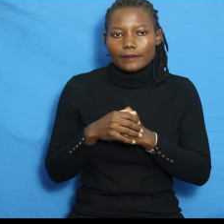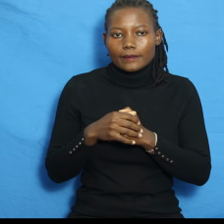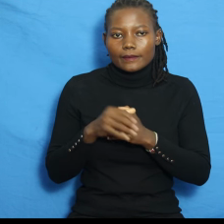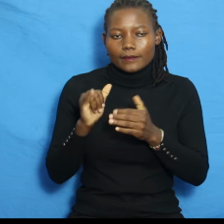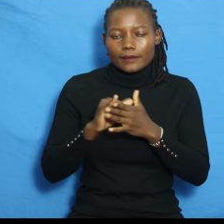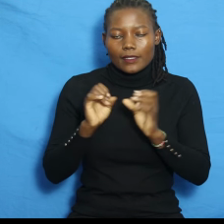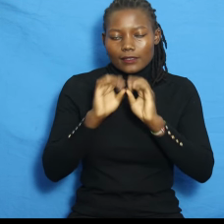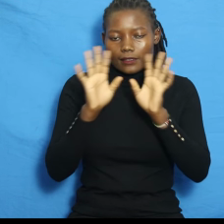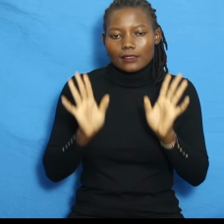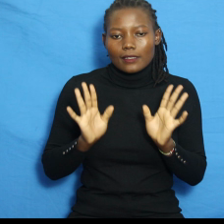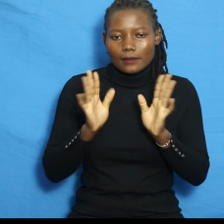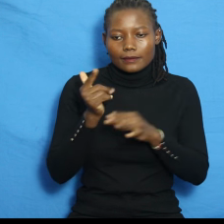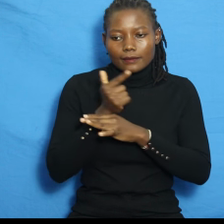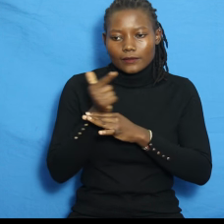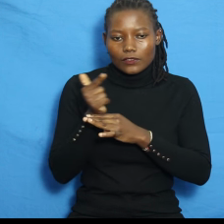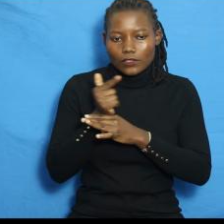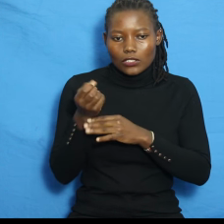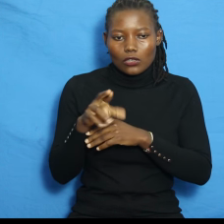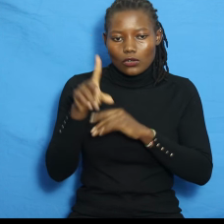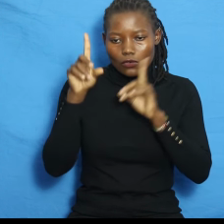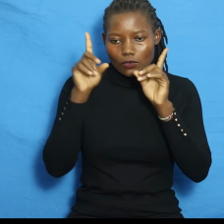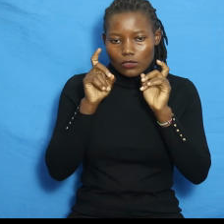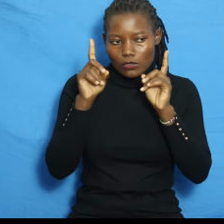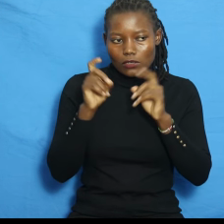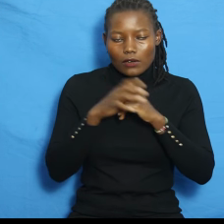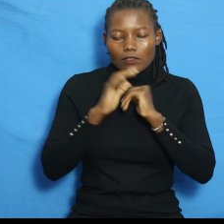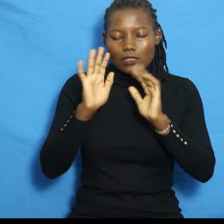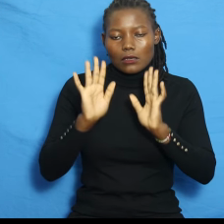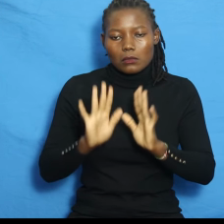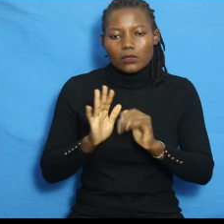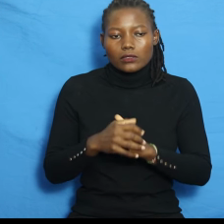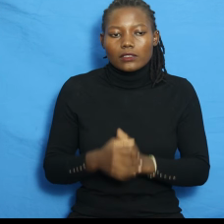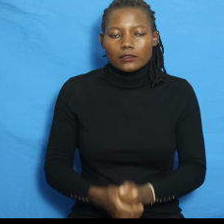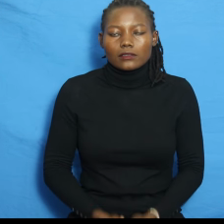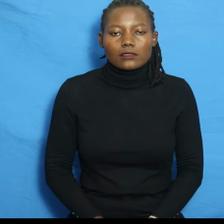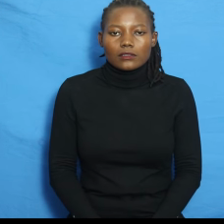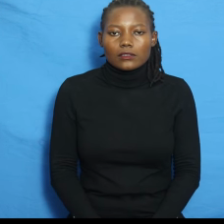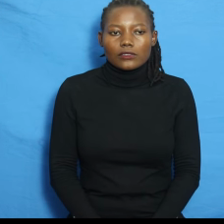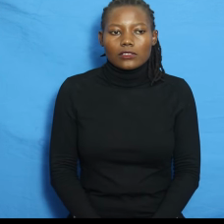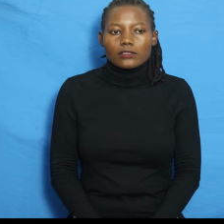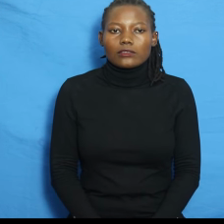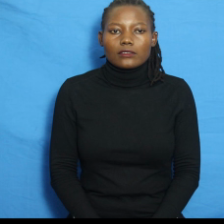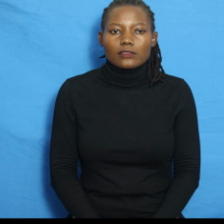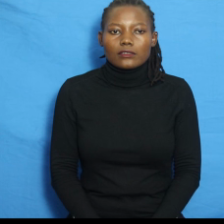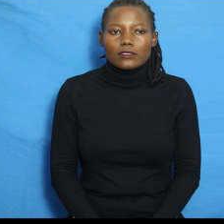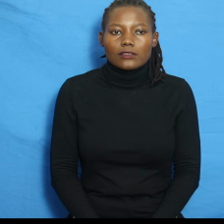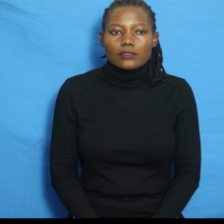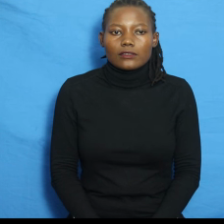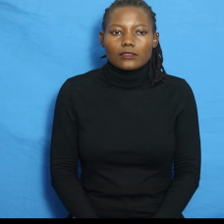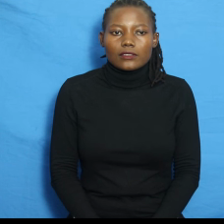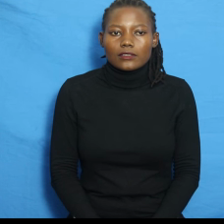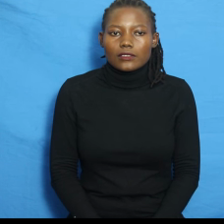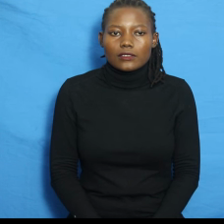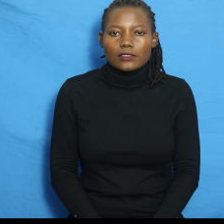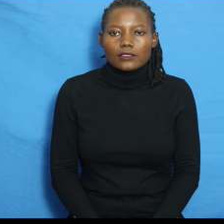That's quite clear. So video or photography must Yes, come in must place come in, first, must come in. and then Let us based on